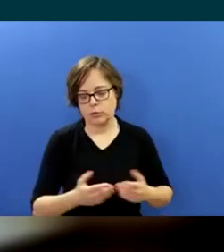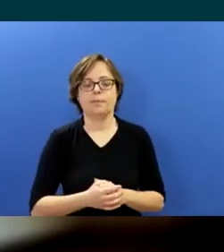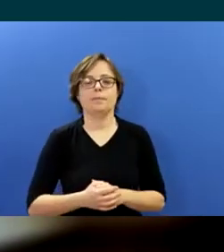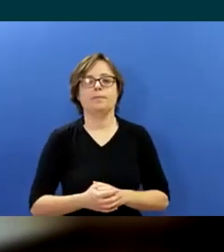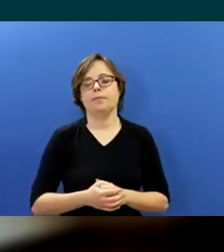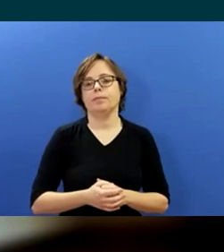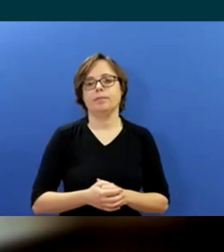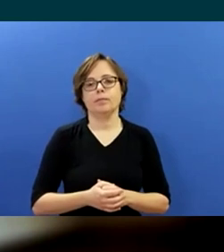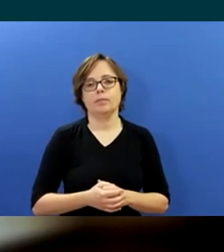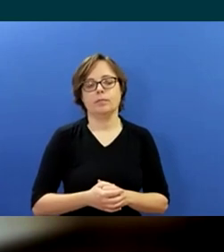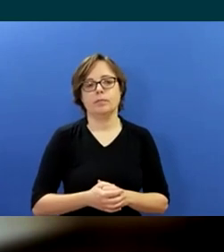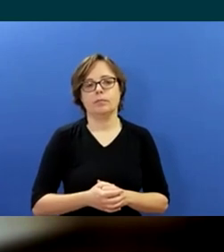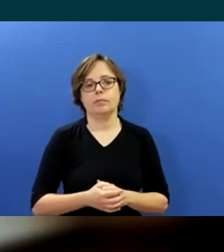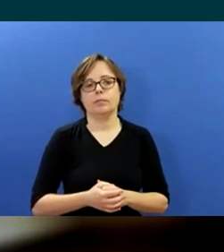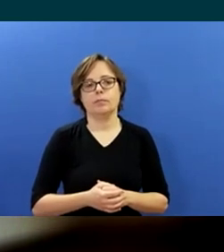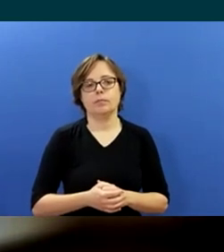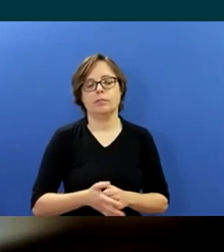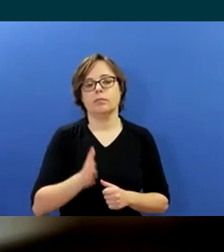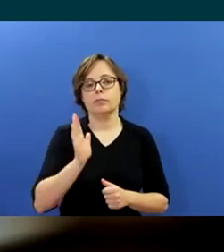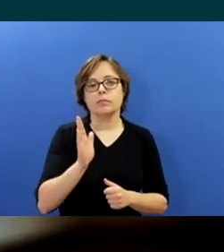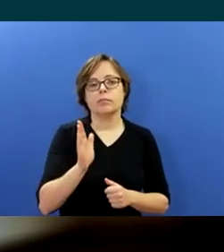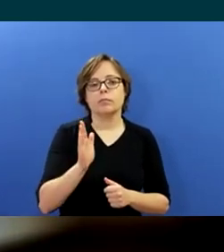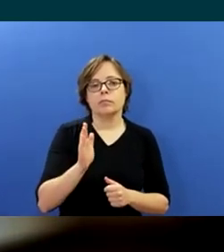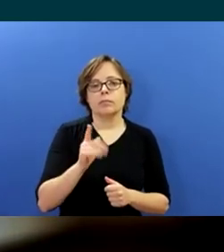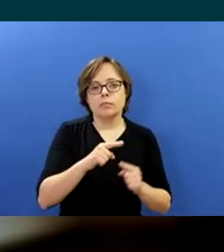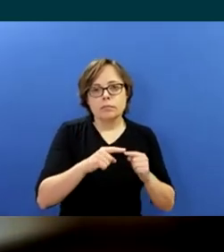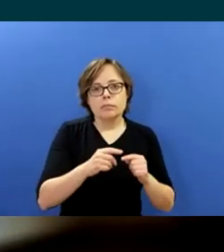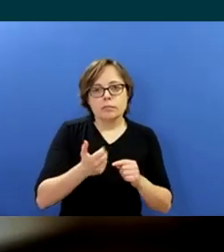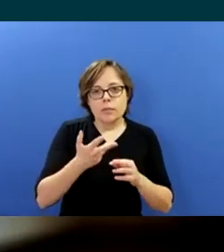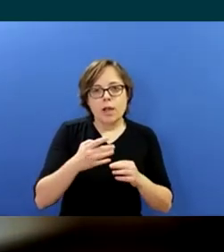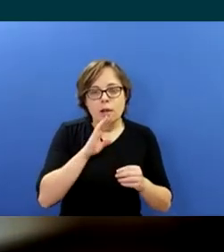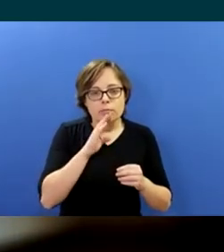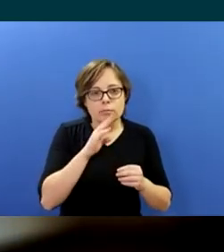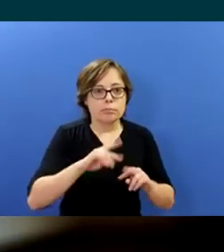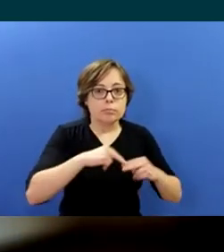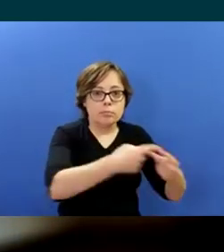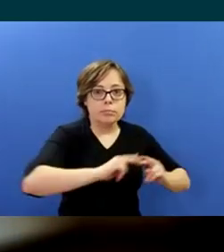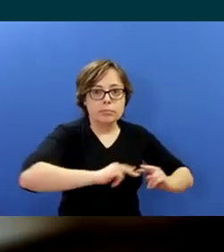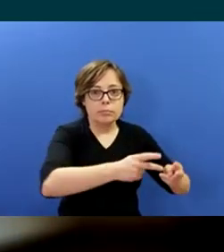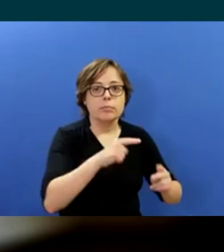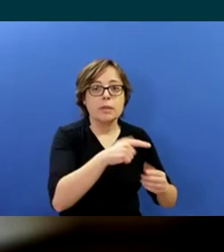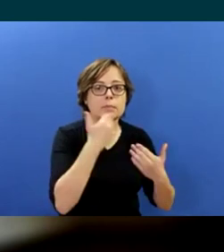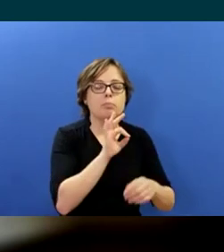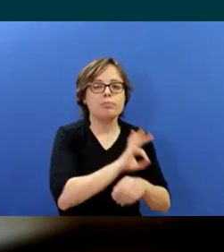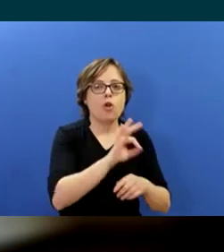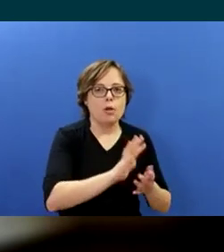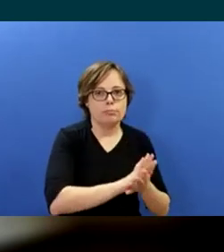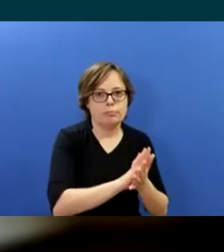of the final project until there is an agreement that this is good enough and that